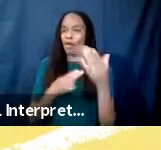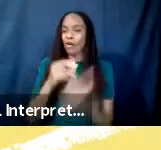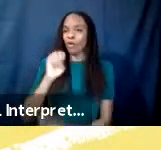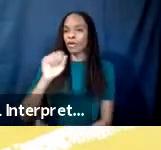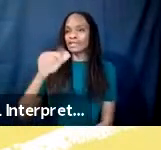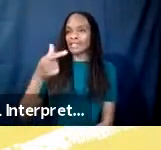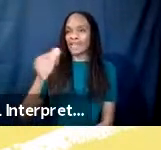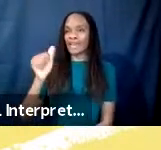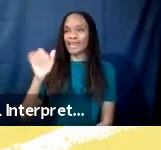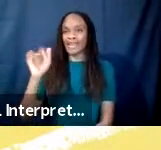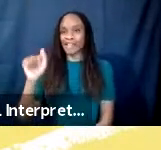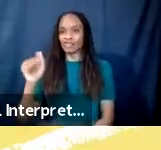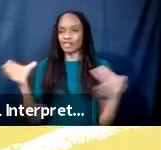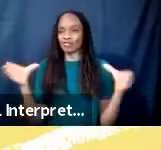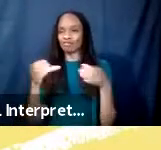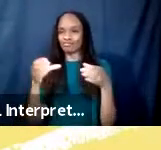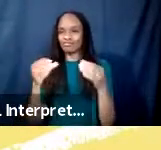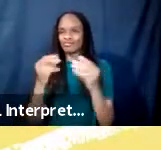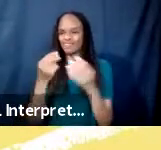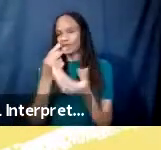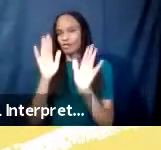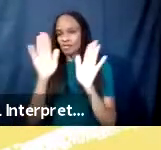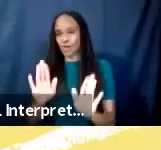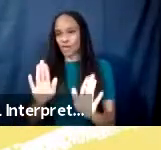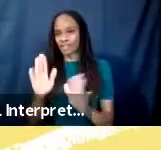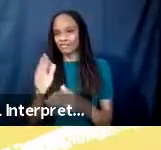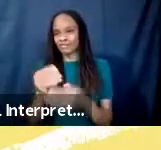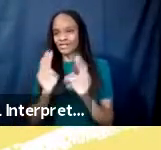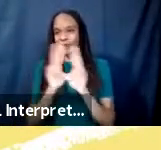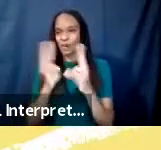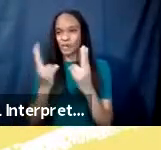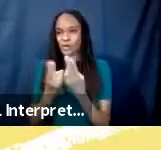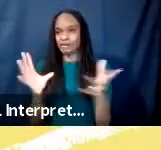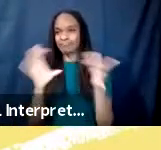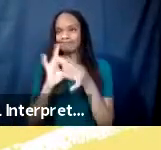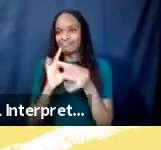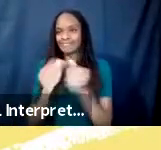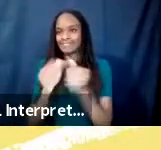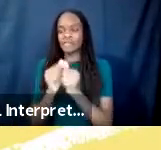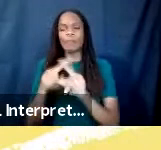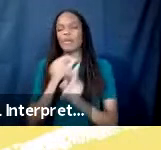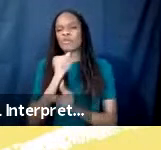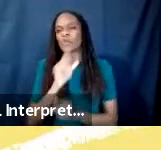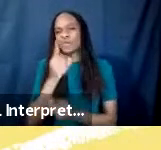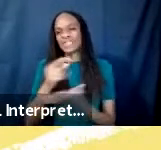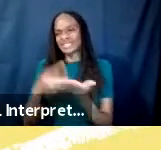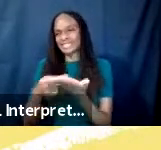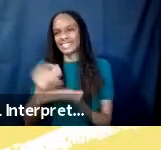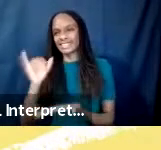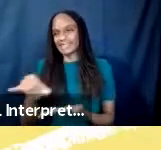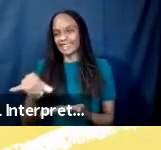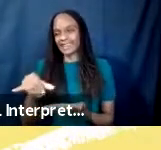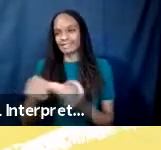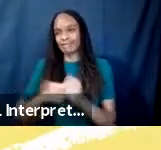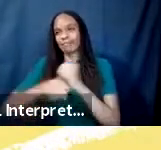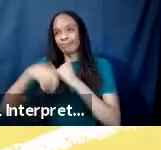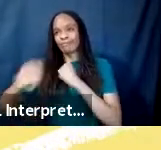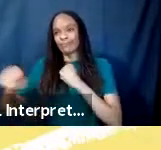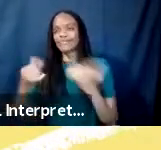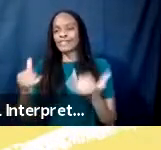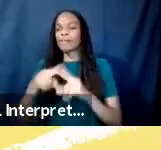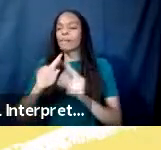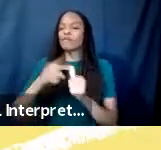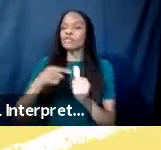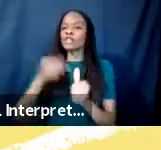coming together, what that means. But we won't go too far down that rabbit hole today, other than to say, I'll first talk a little bit